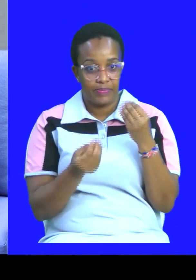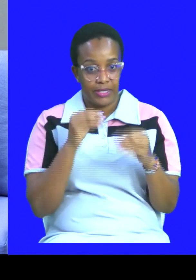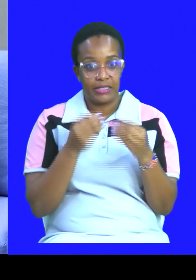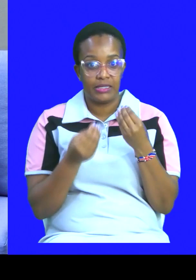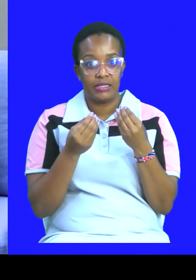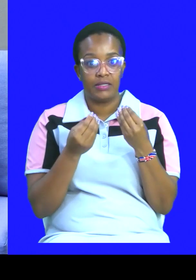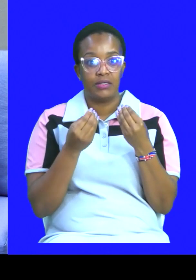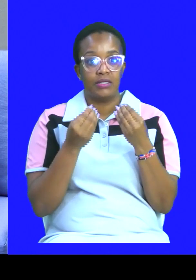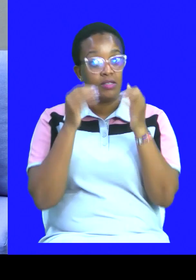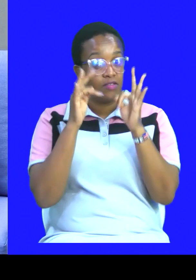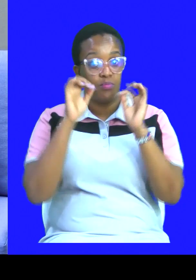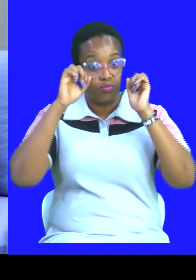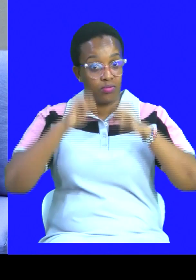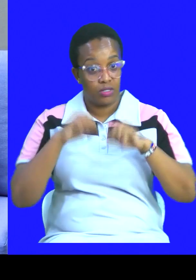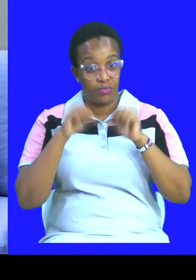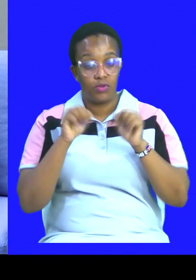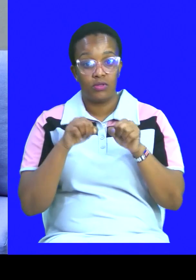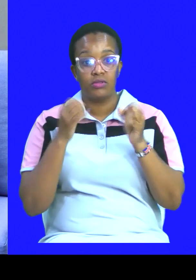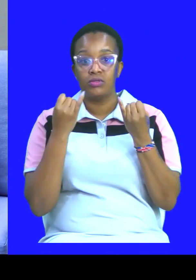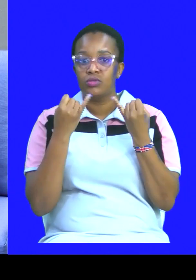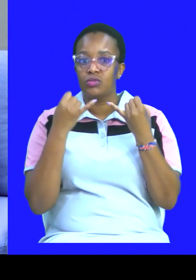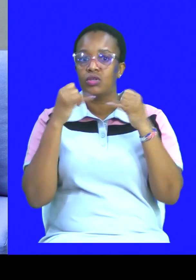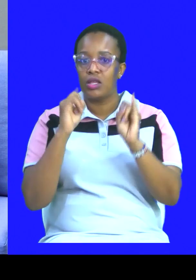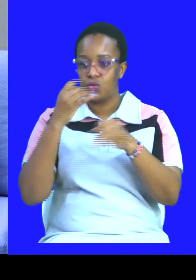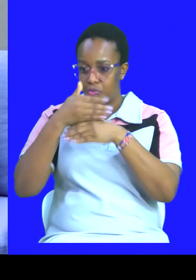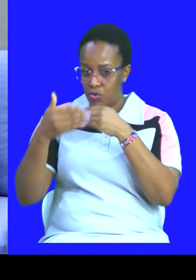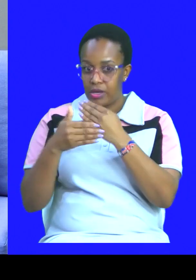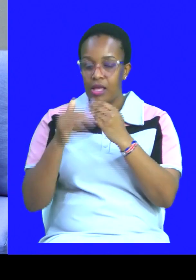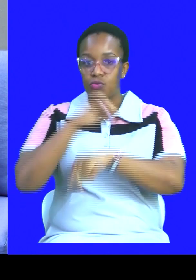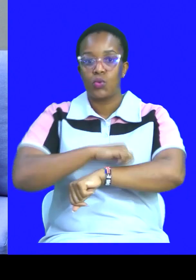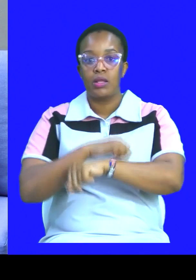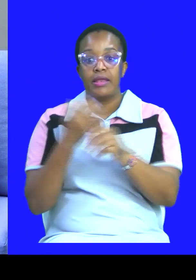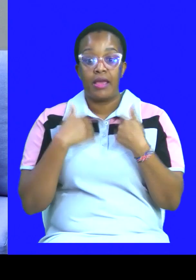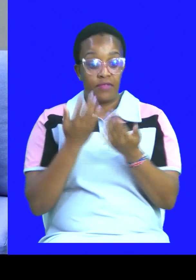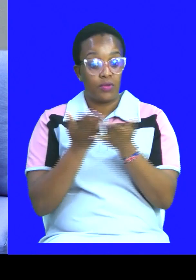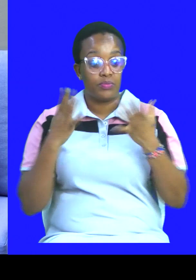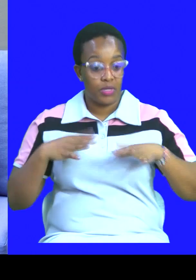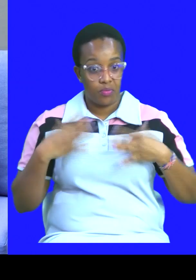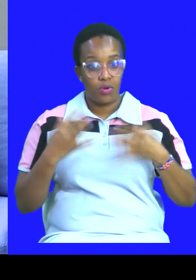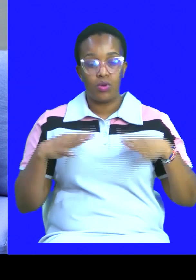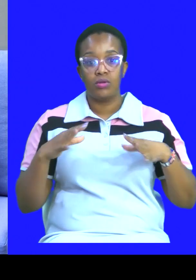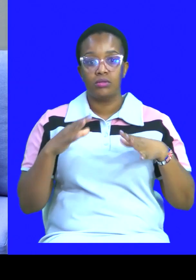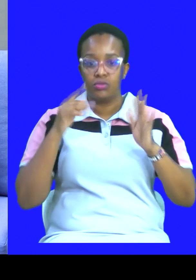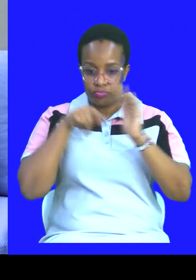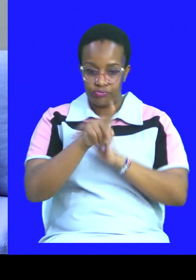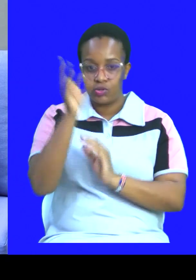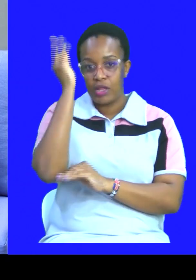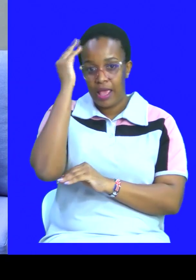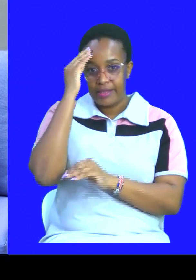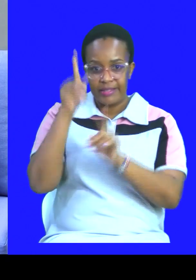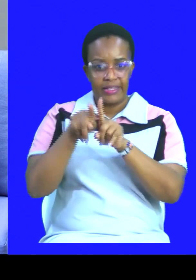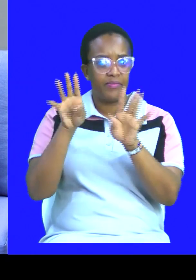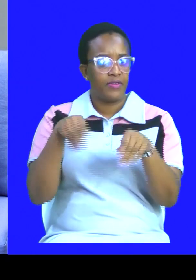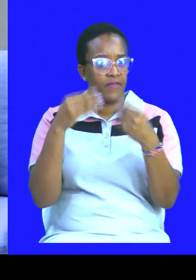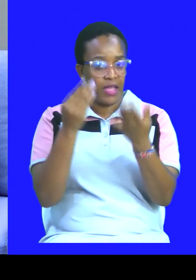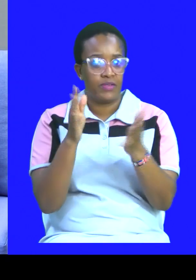we can build a school and get this person to learn, and provide them with everything, I don't